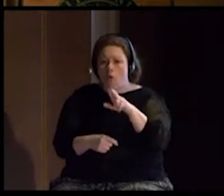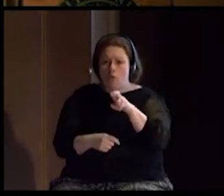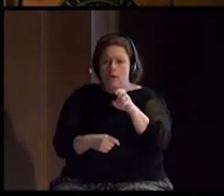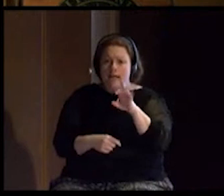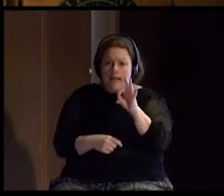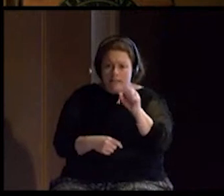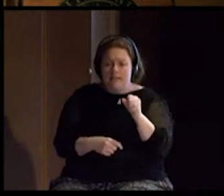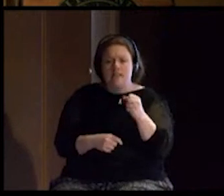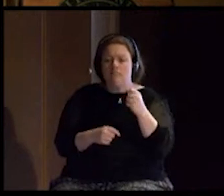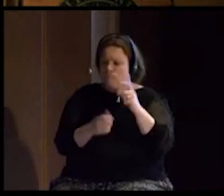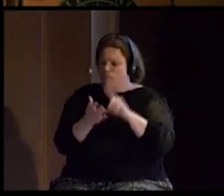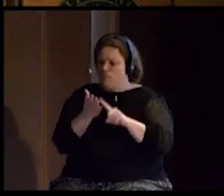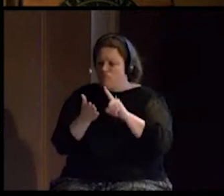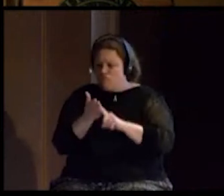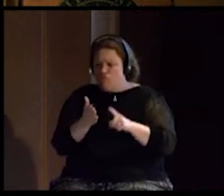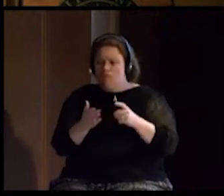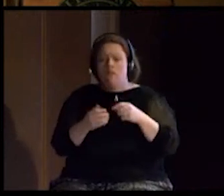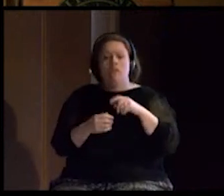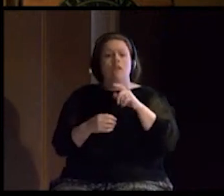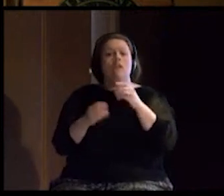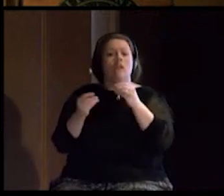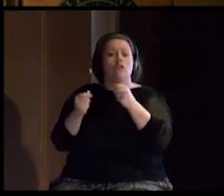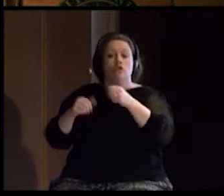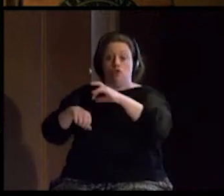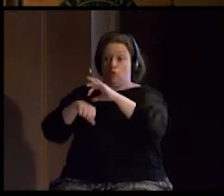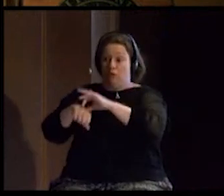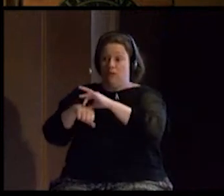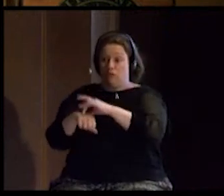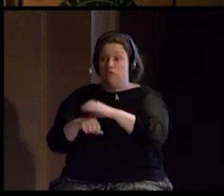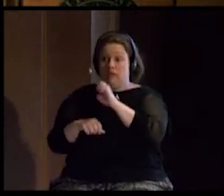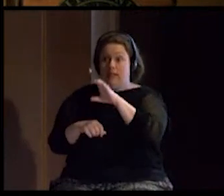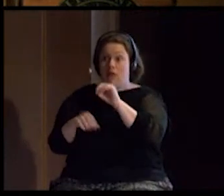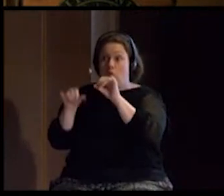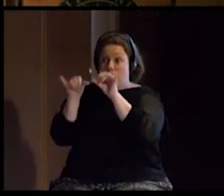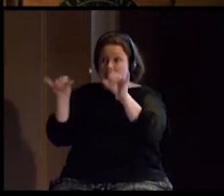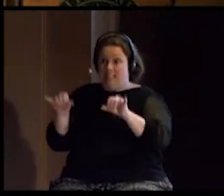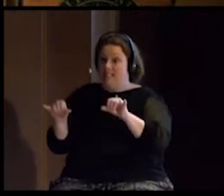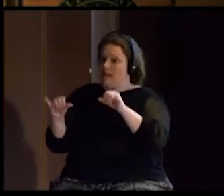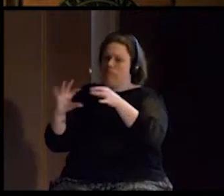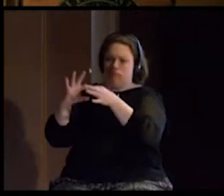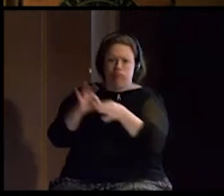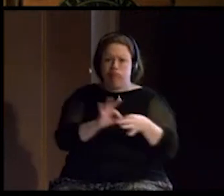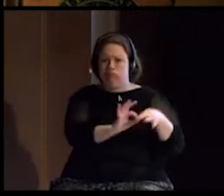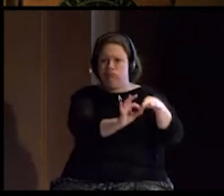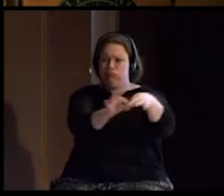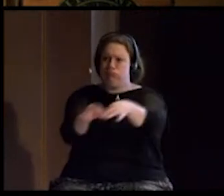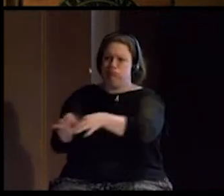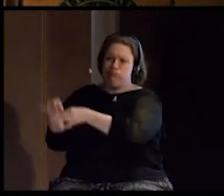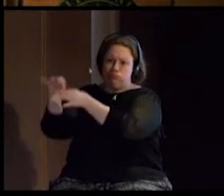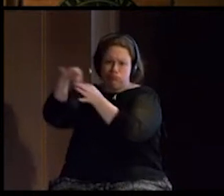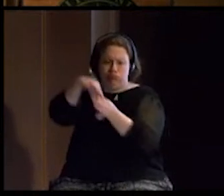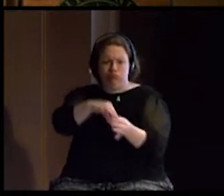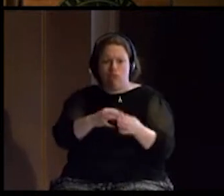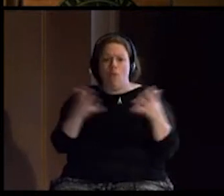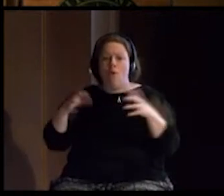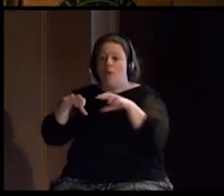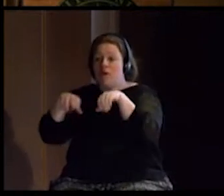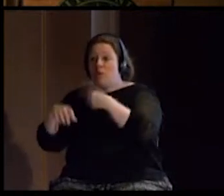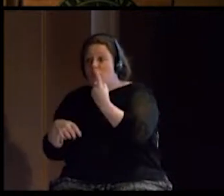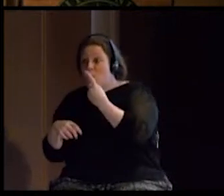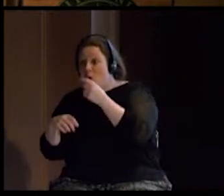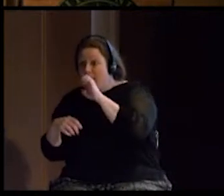also on restoration of the terrestrial ecosystems, because they're all connected. and what we do in one ecosystem